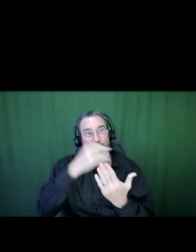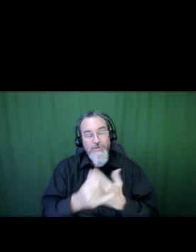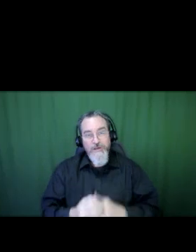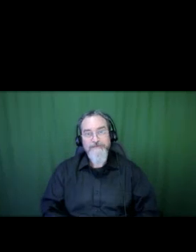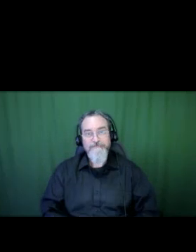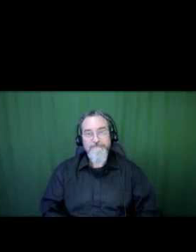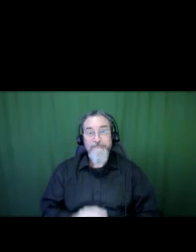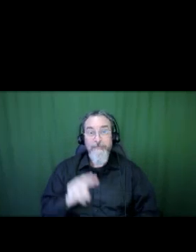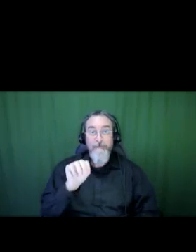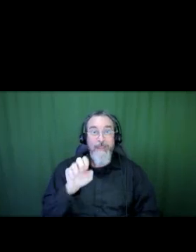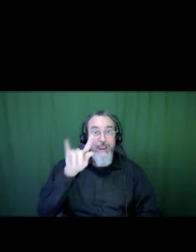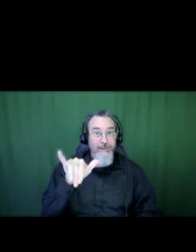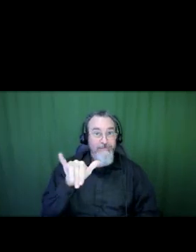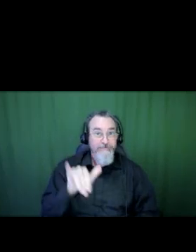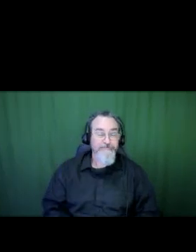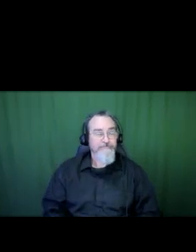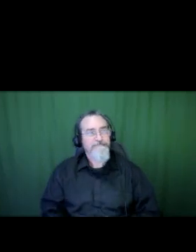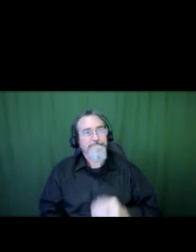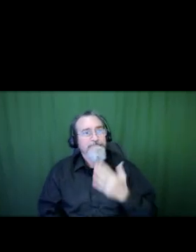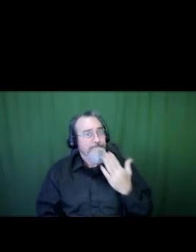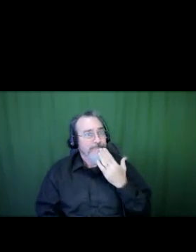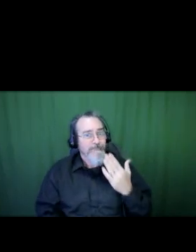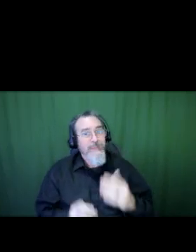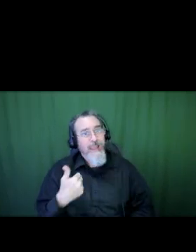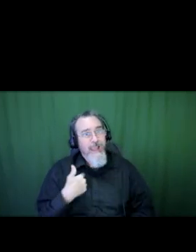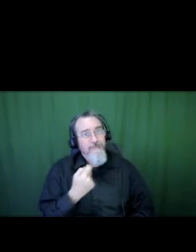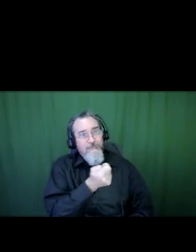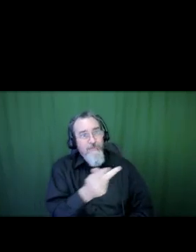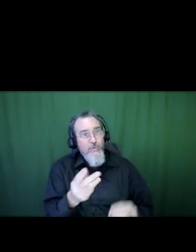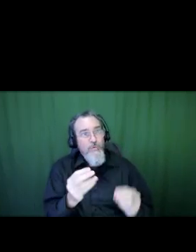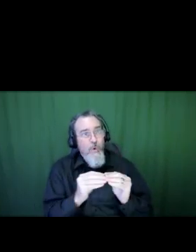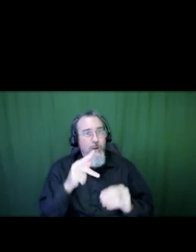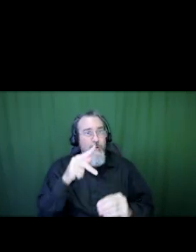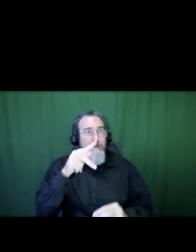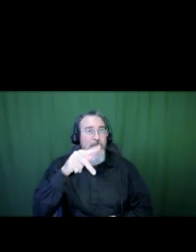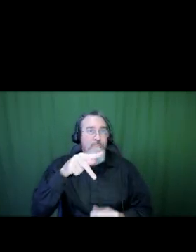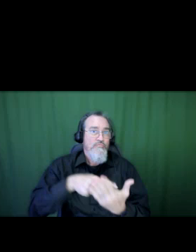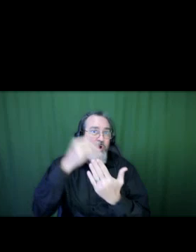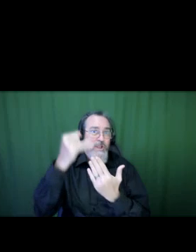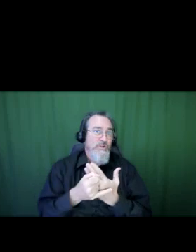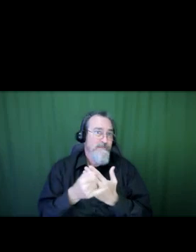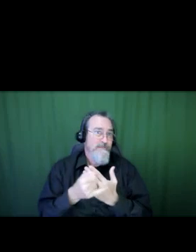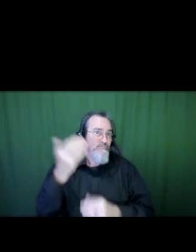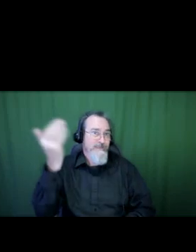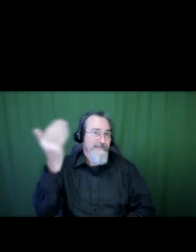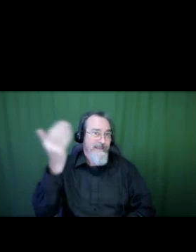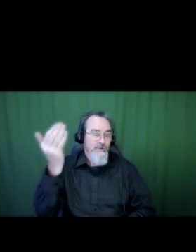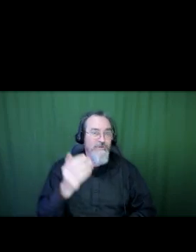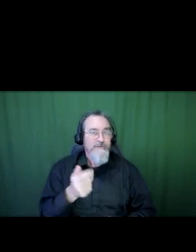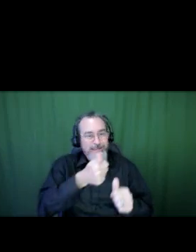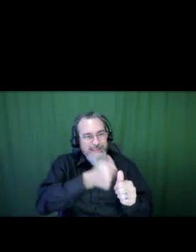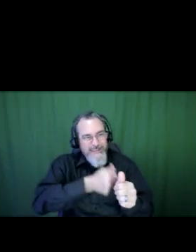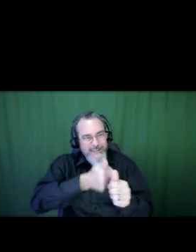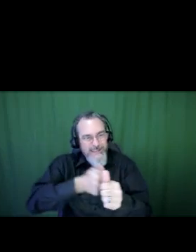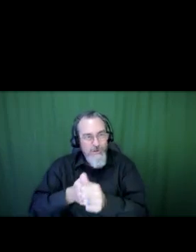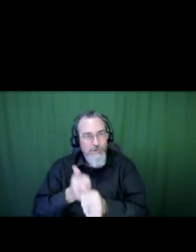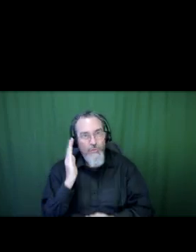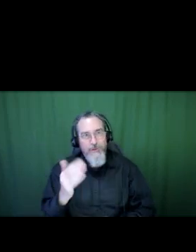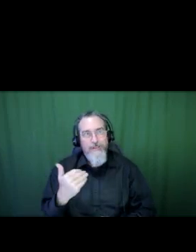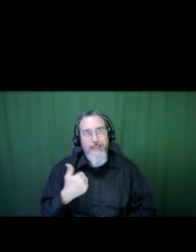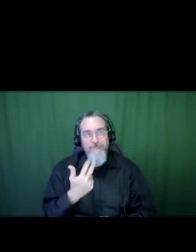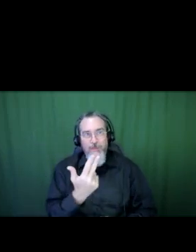everybody. We've got a few more project presentations to dive into, and each of them are going to have 13